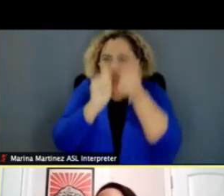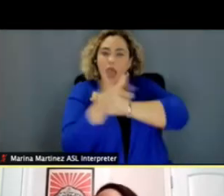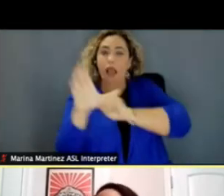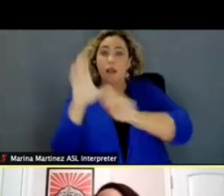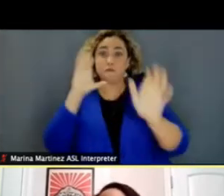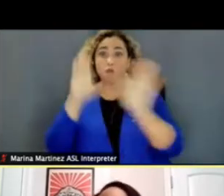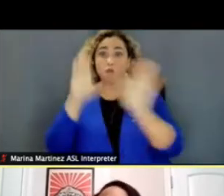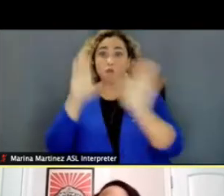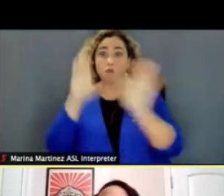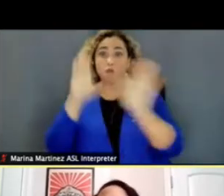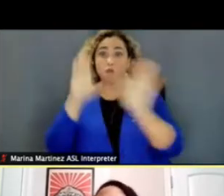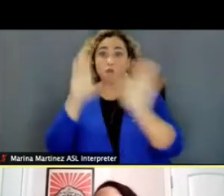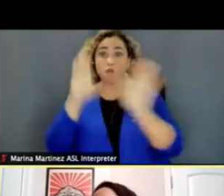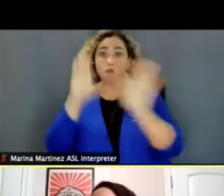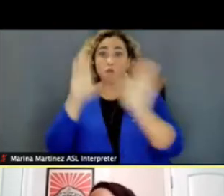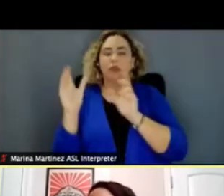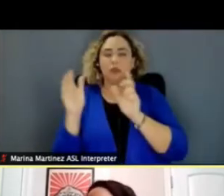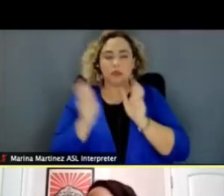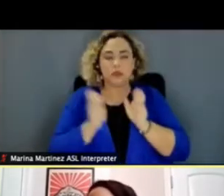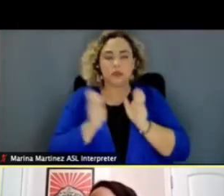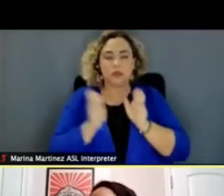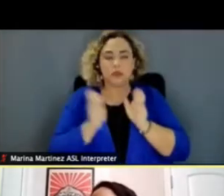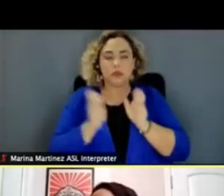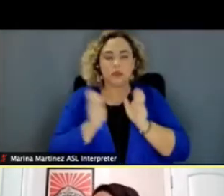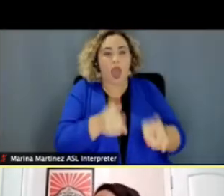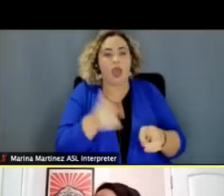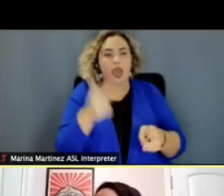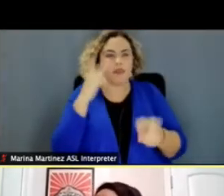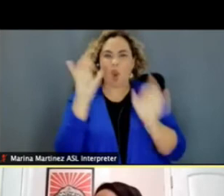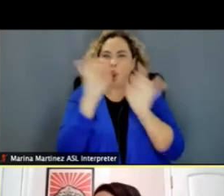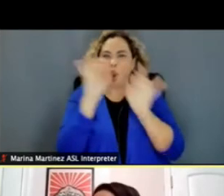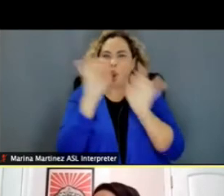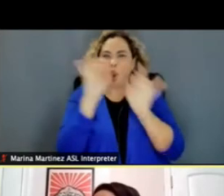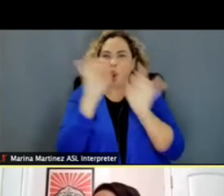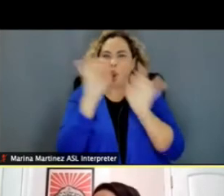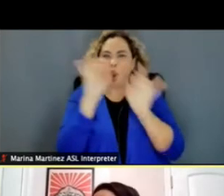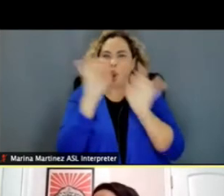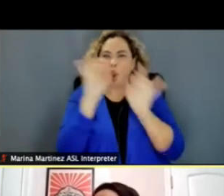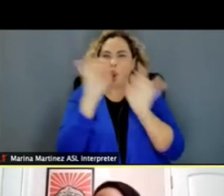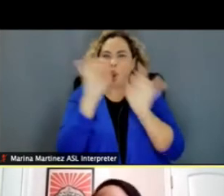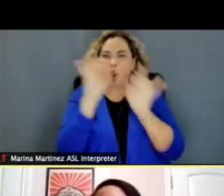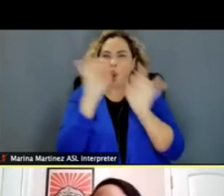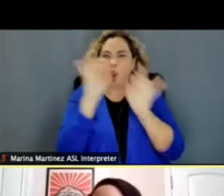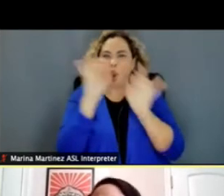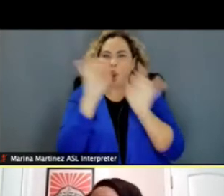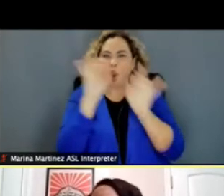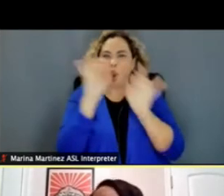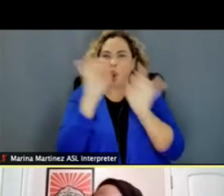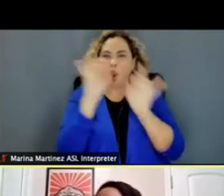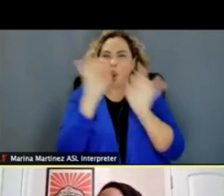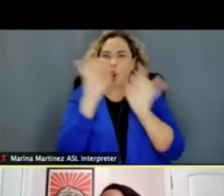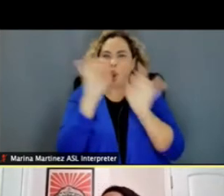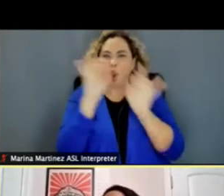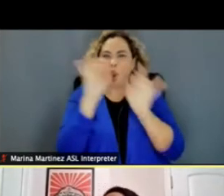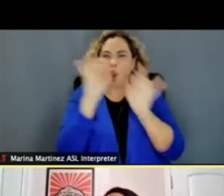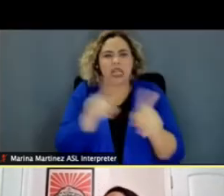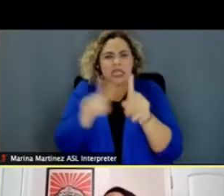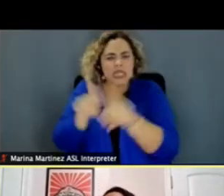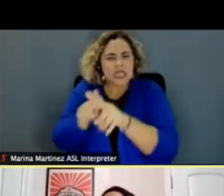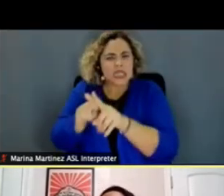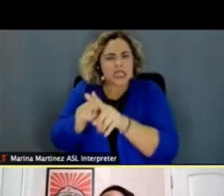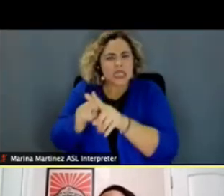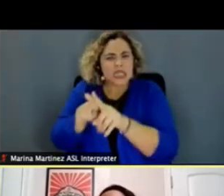that depicted the horrors and atrocities of enslavement for African Americans, and also a very